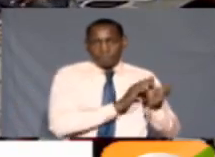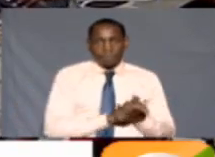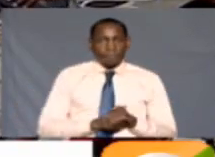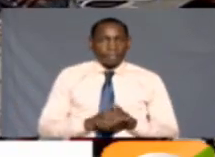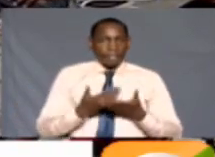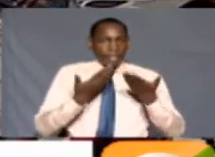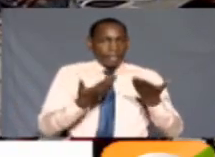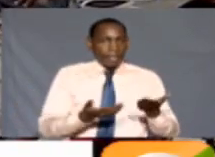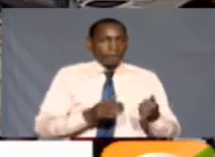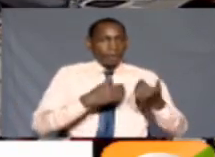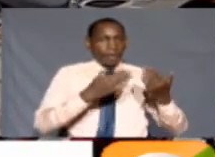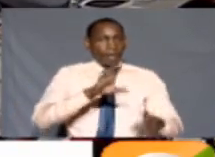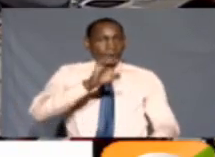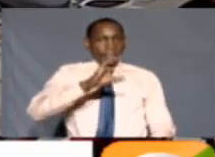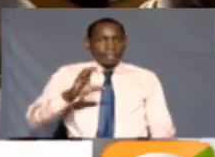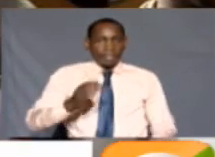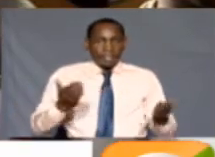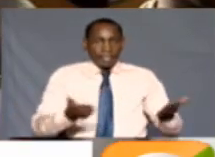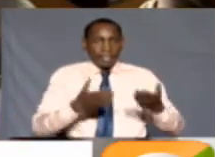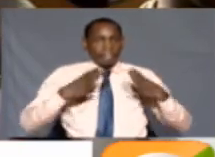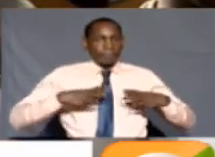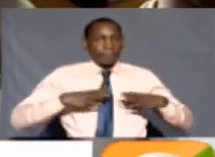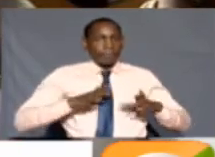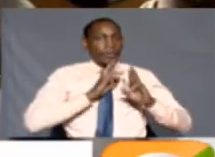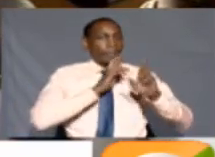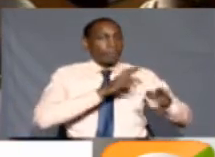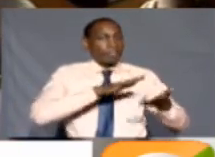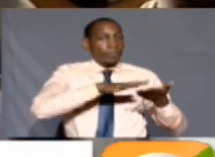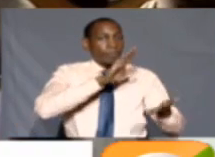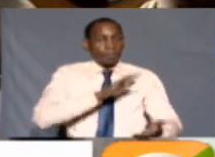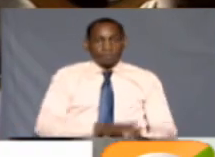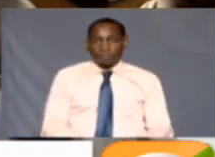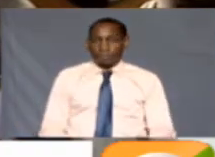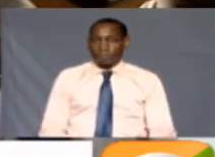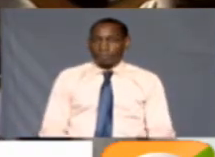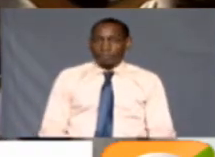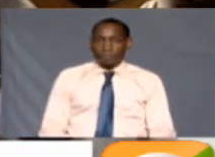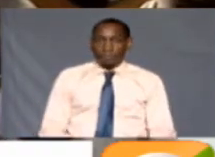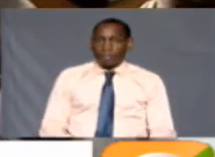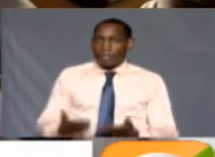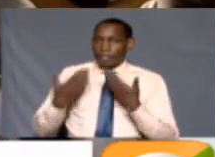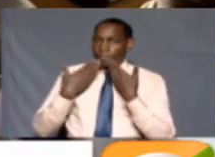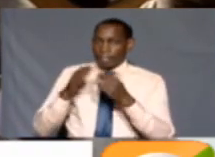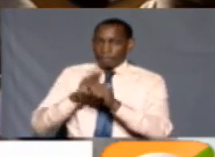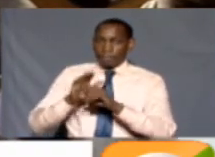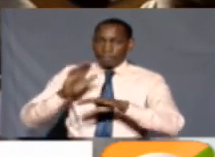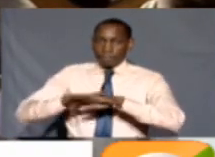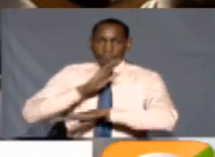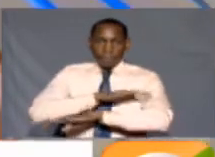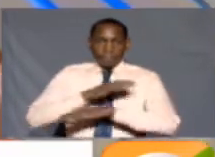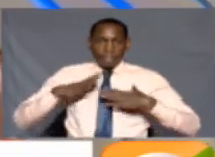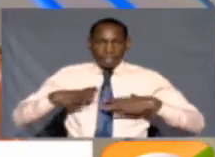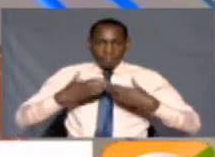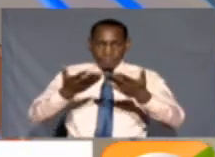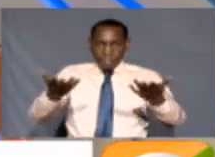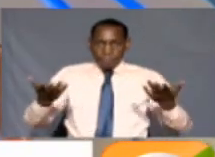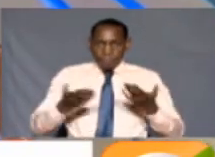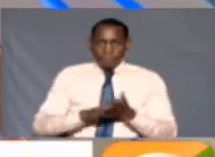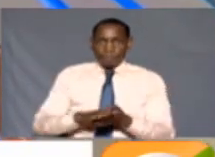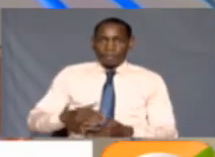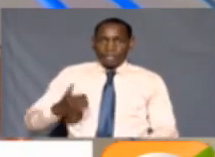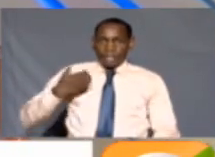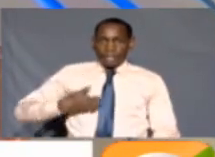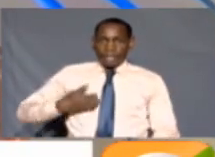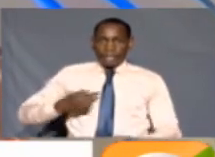is the EACC encouraging whistleblowing? Okay, thank you very much. Good evening, viewers. Now, Ethics and